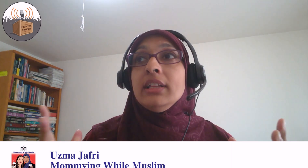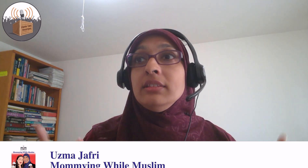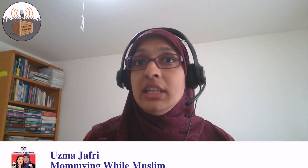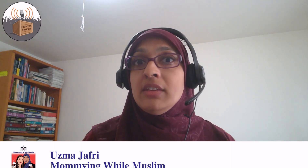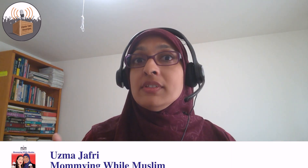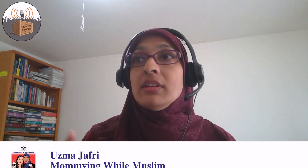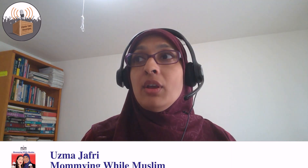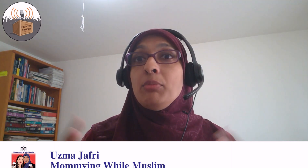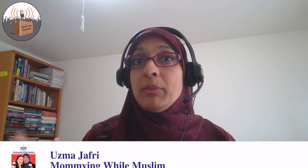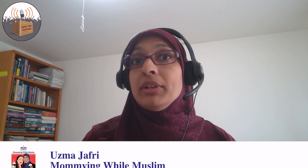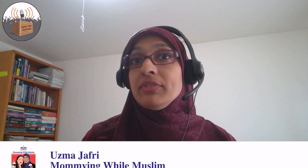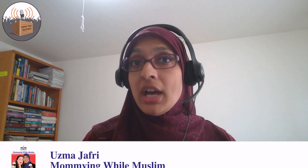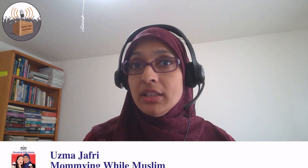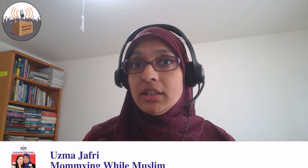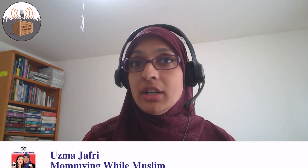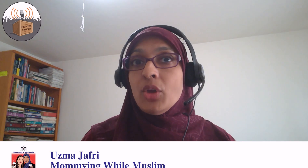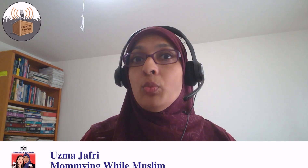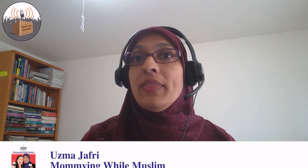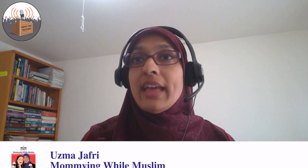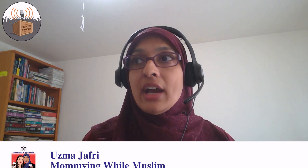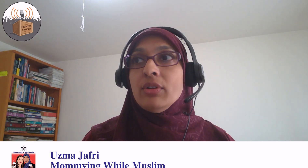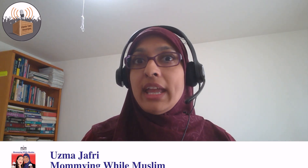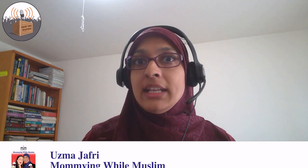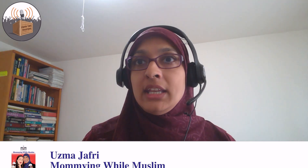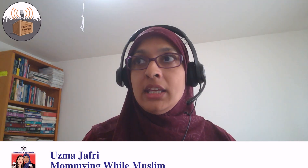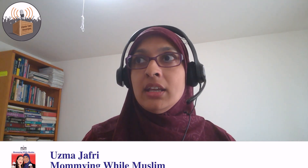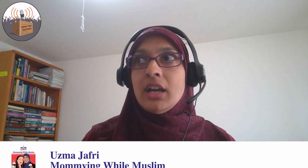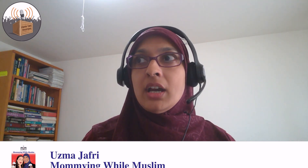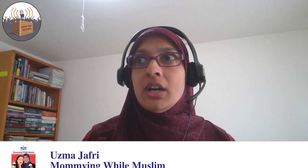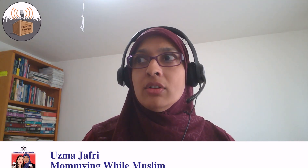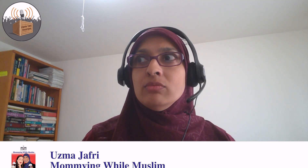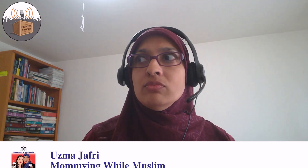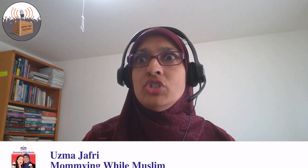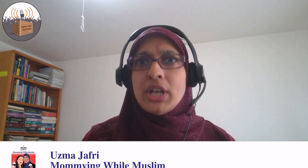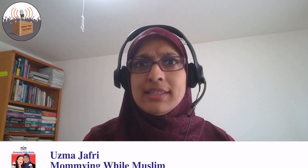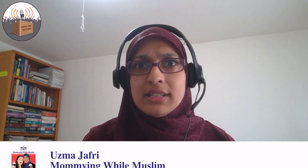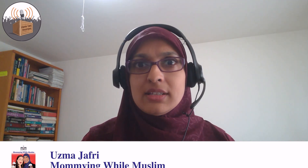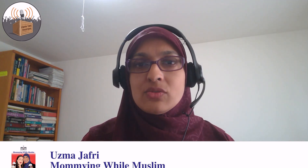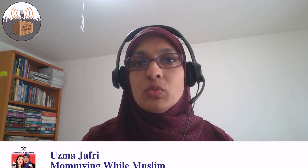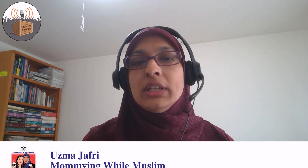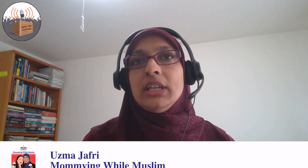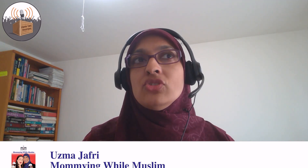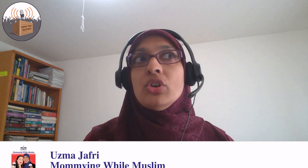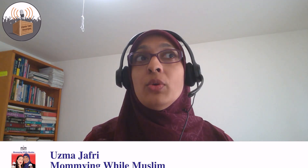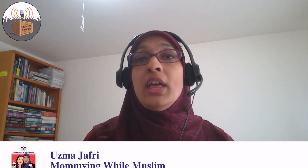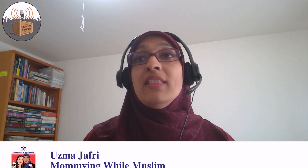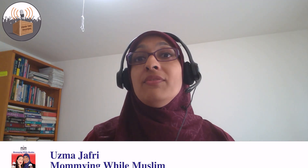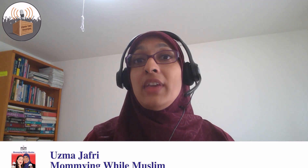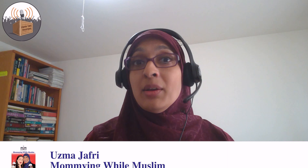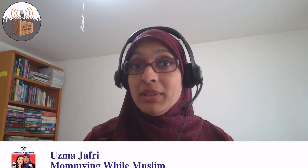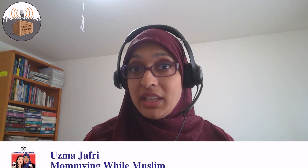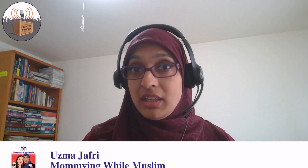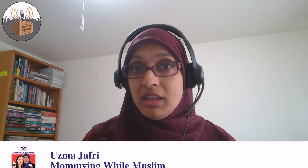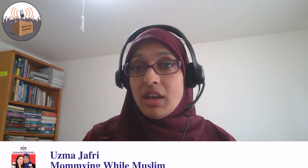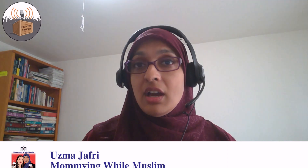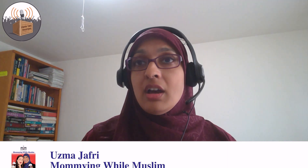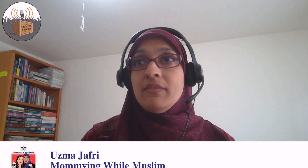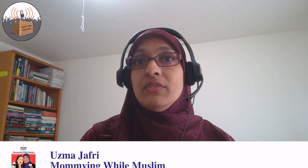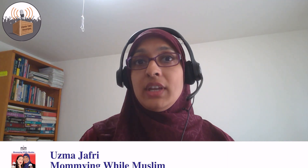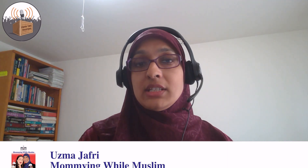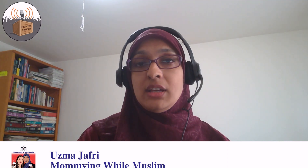inordinately leaves people of color without any justice, really. So the family